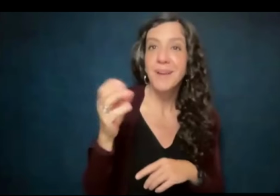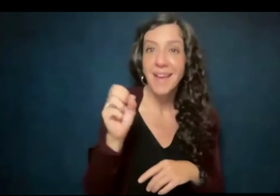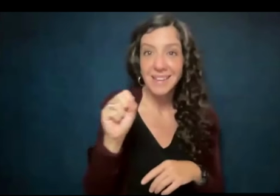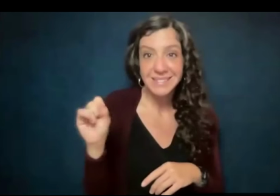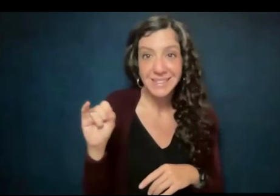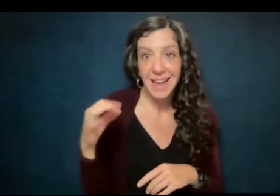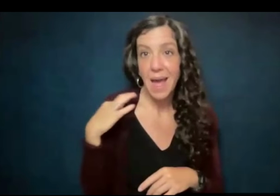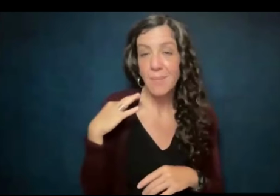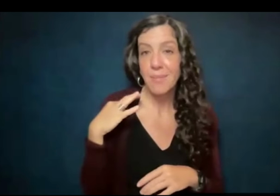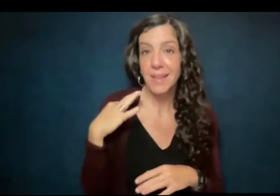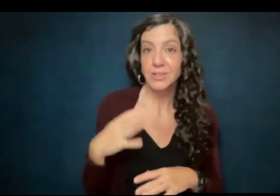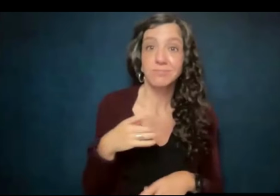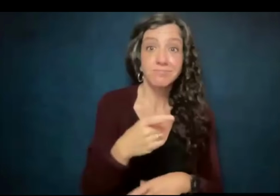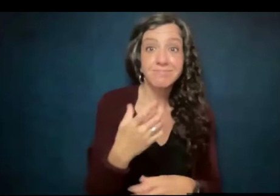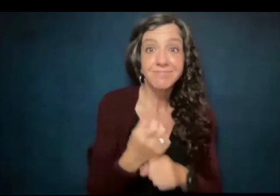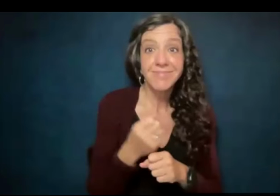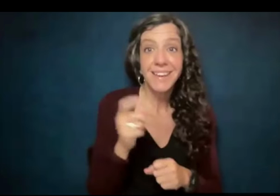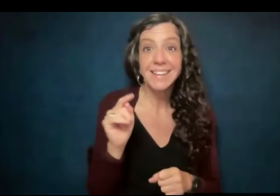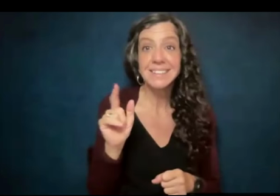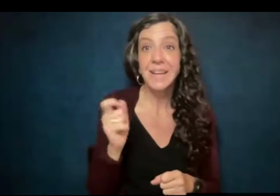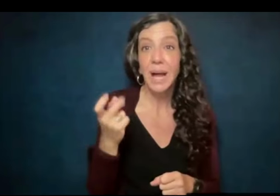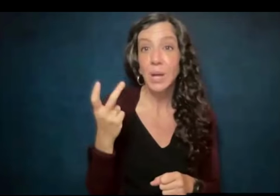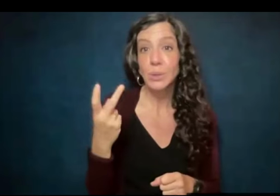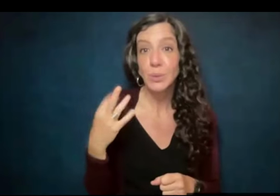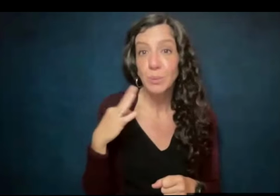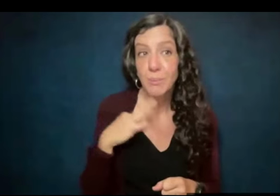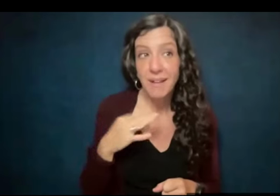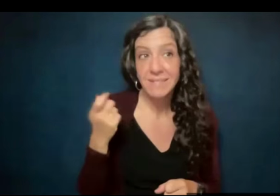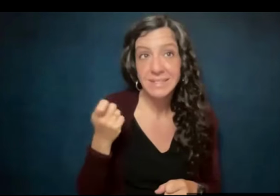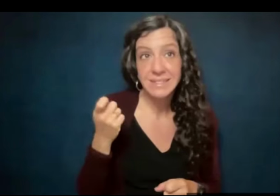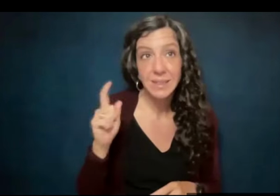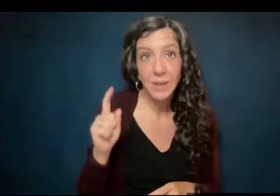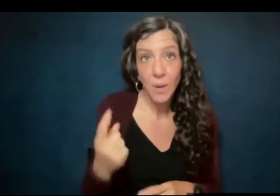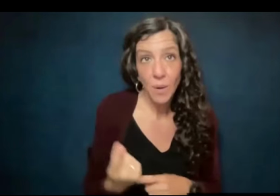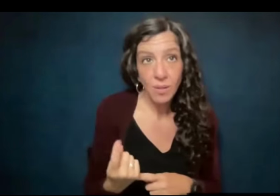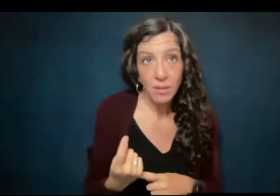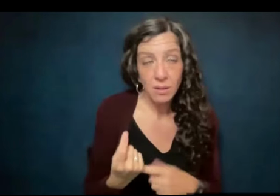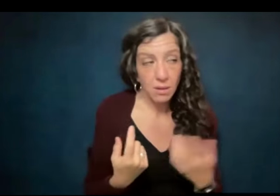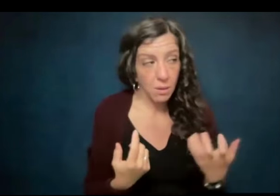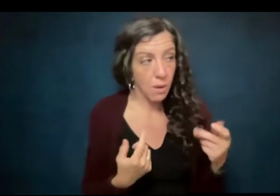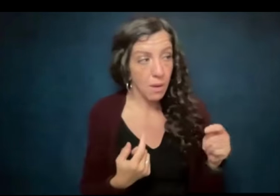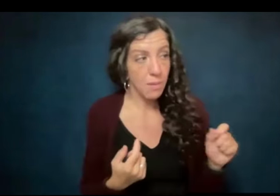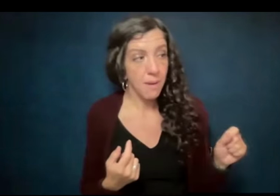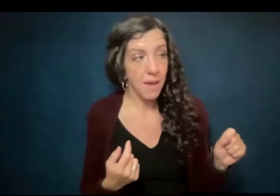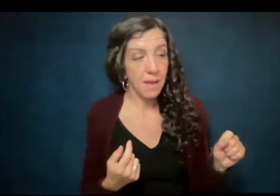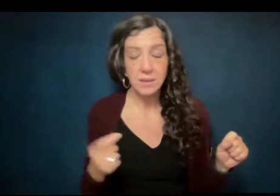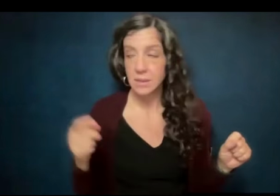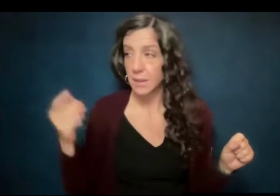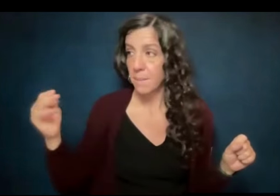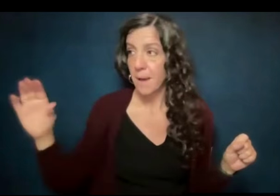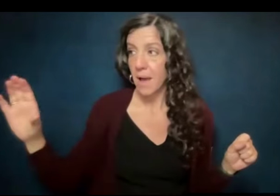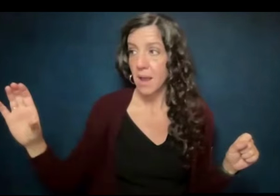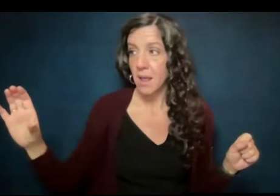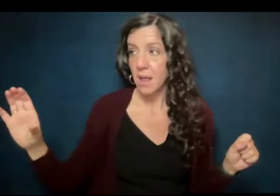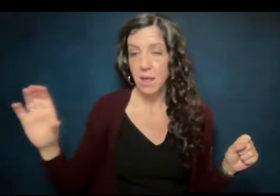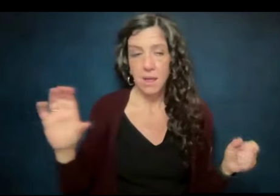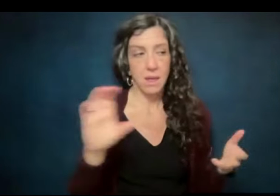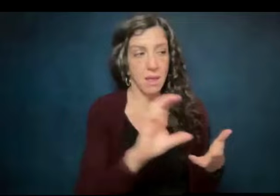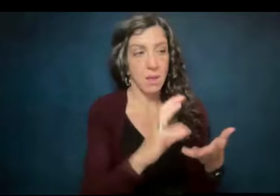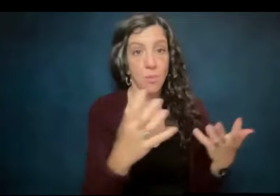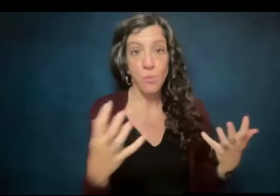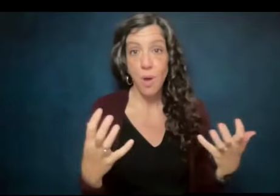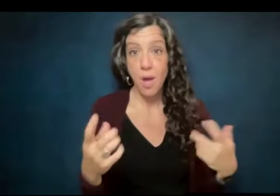example, if you're receiving Title II benefits only, and you want to pass and you want to put those Title II monies into your